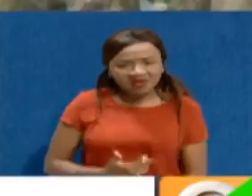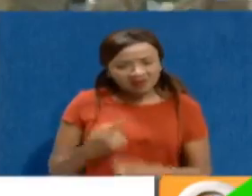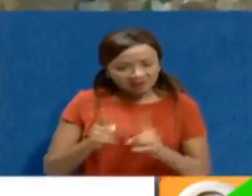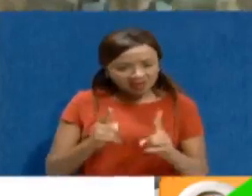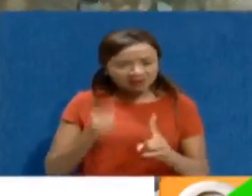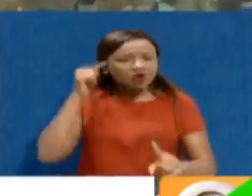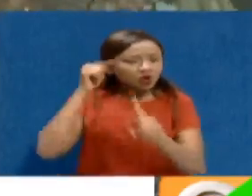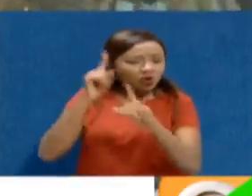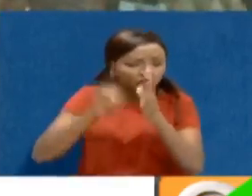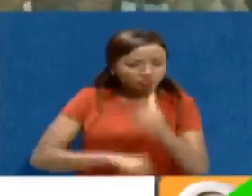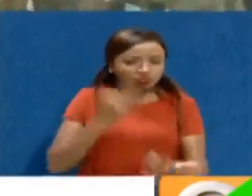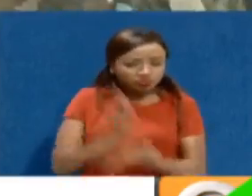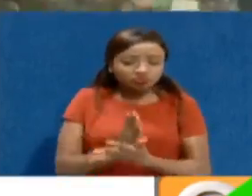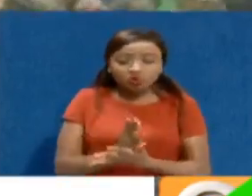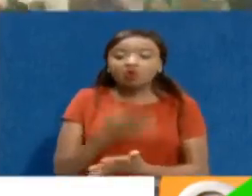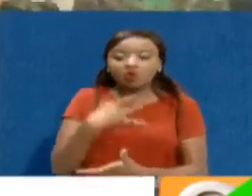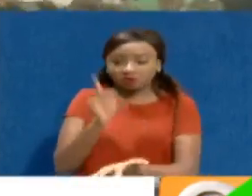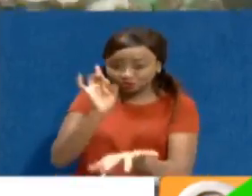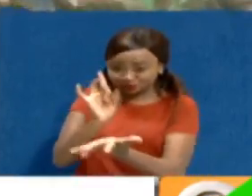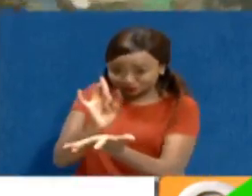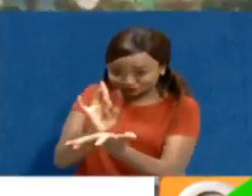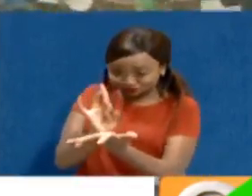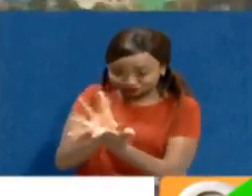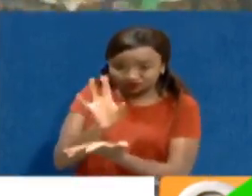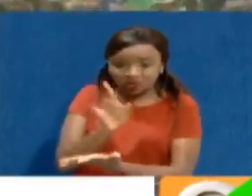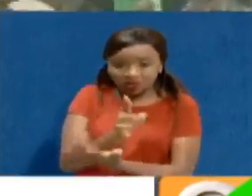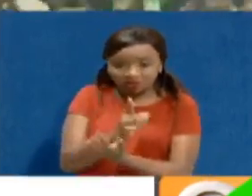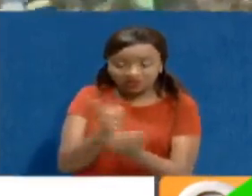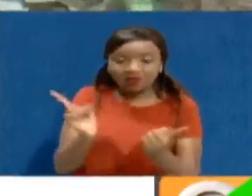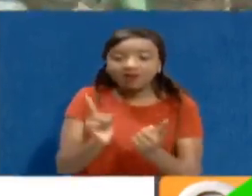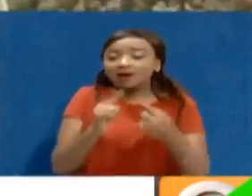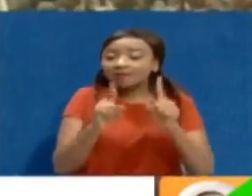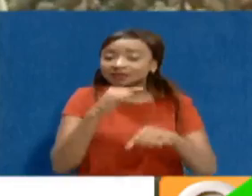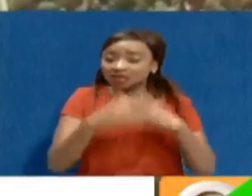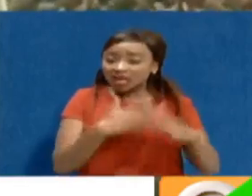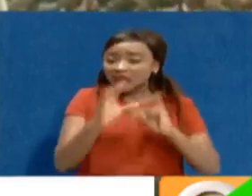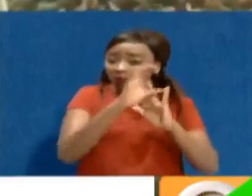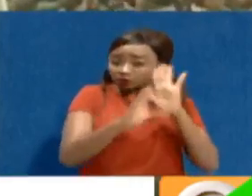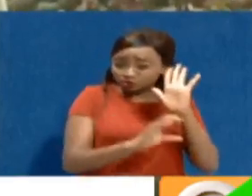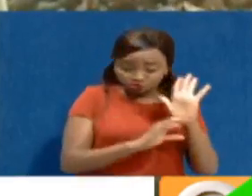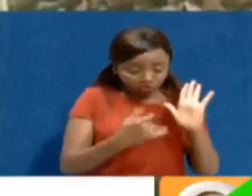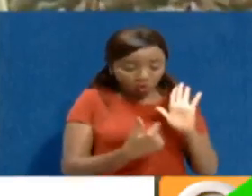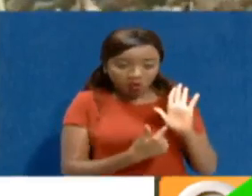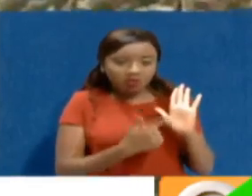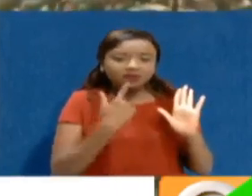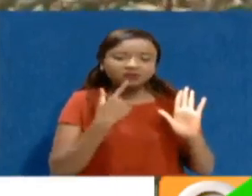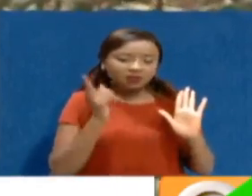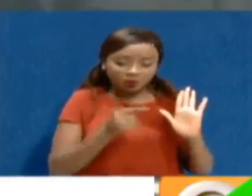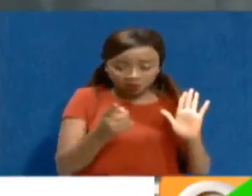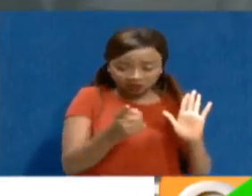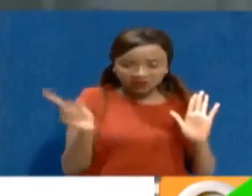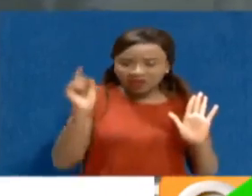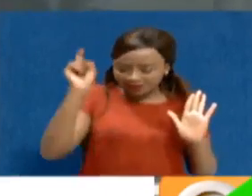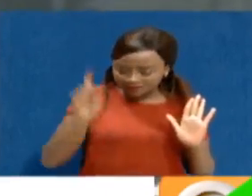with the adoption of the 2010 Constitution. Adopted overwhelmingly at a referendum, the document allowed the judiciary to